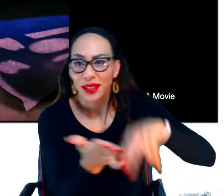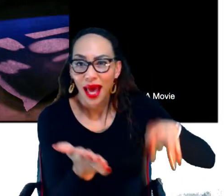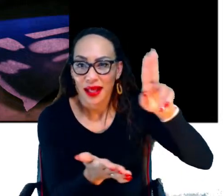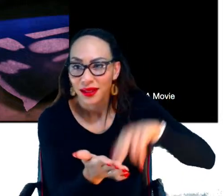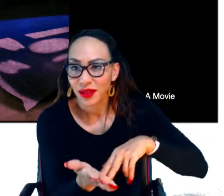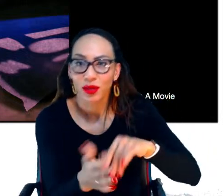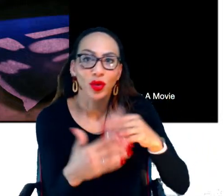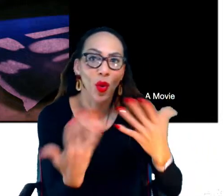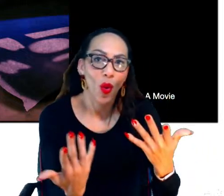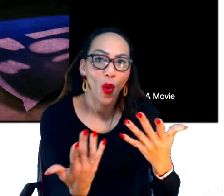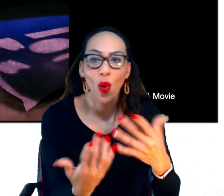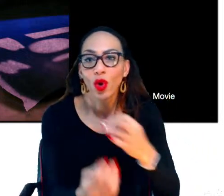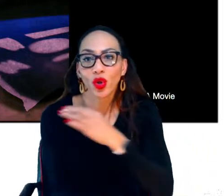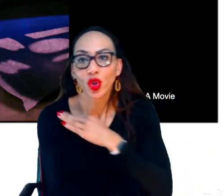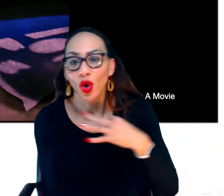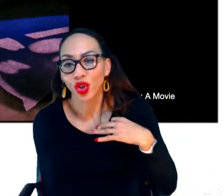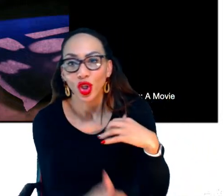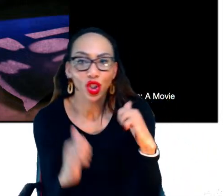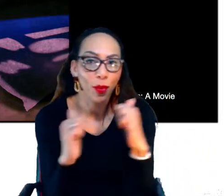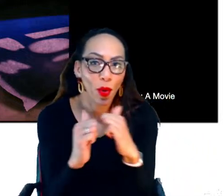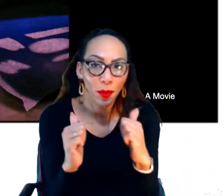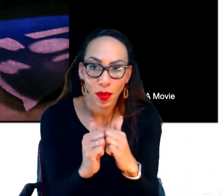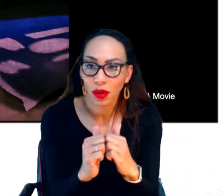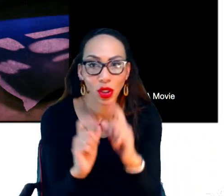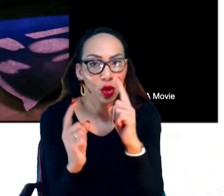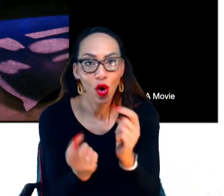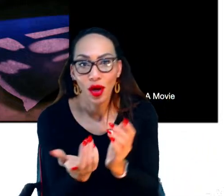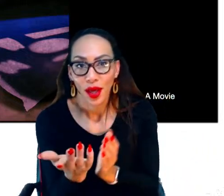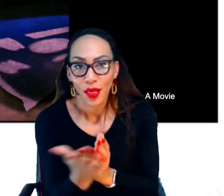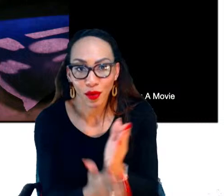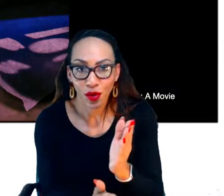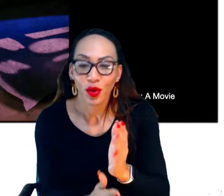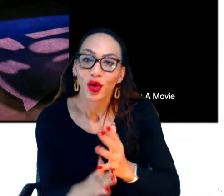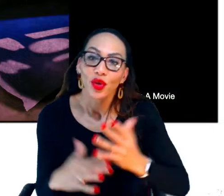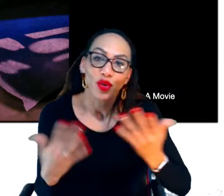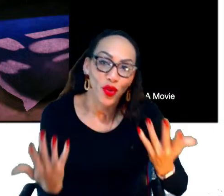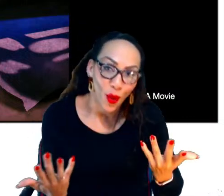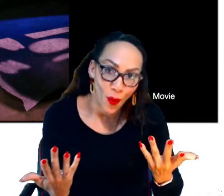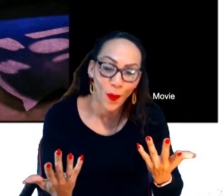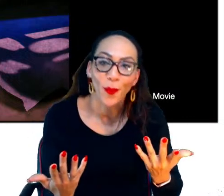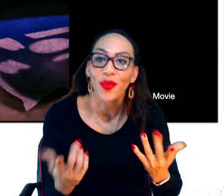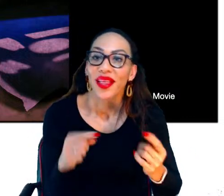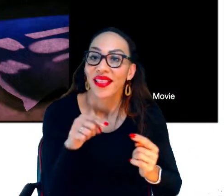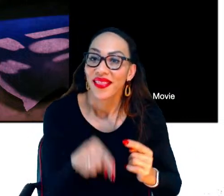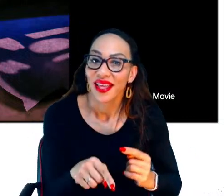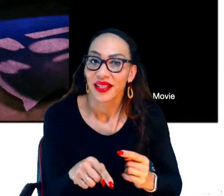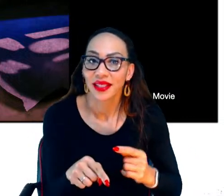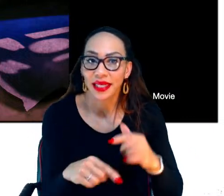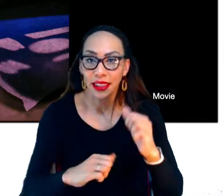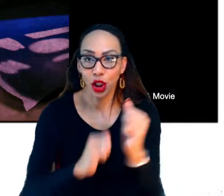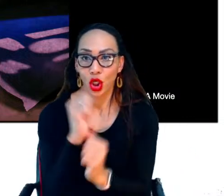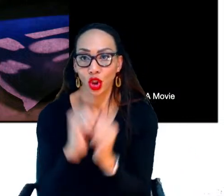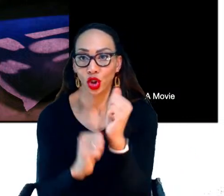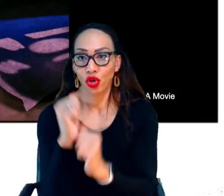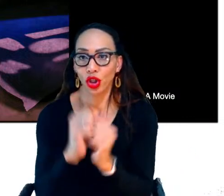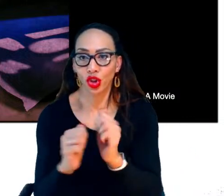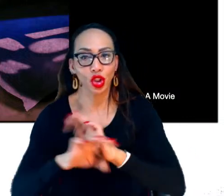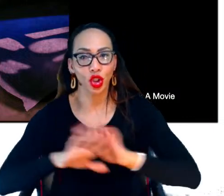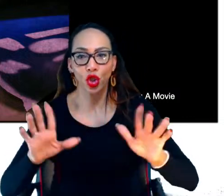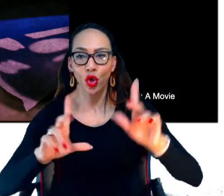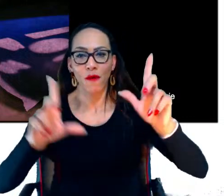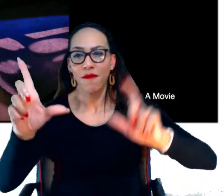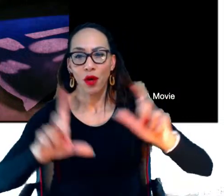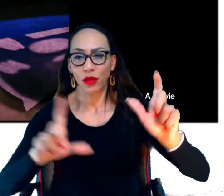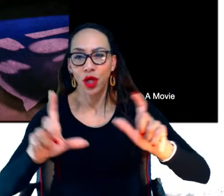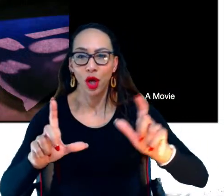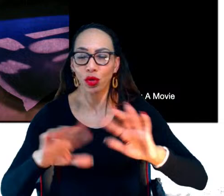So this is a construction that I've made, and it's more of a photograph rather than a print. And this has